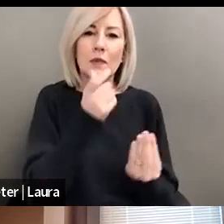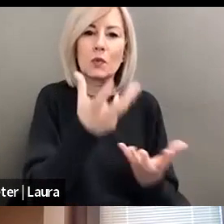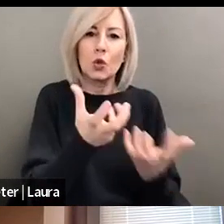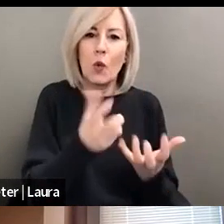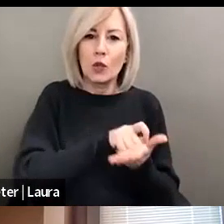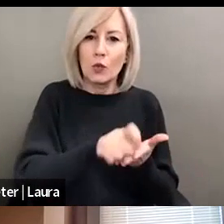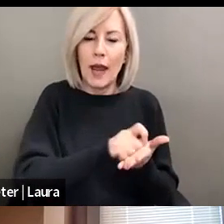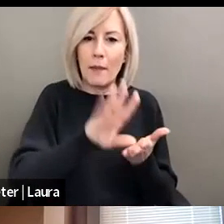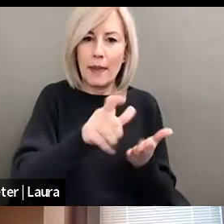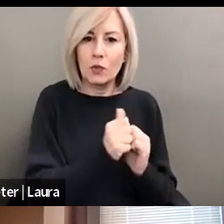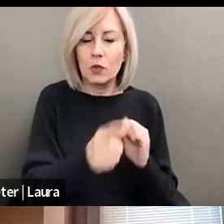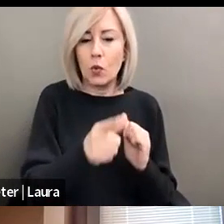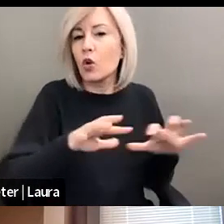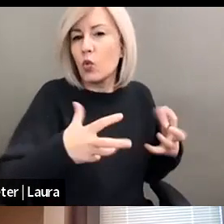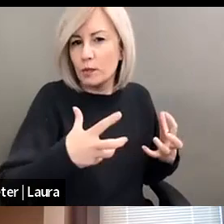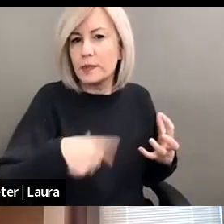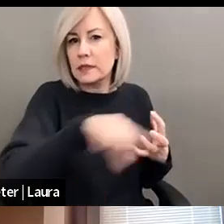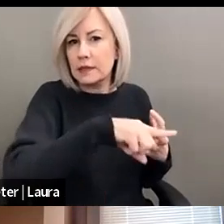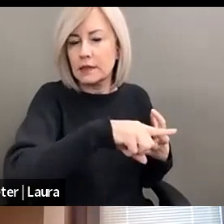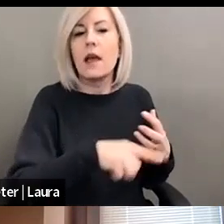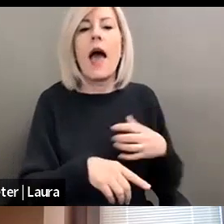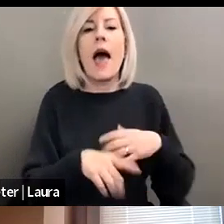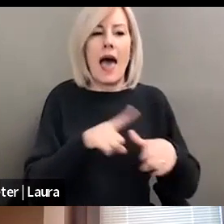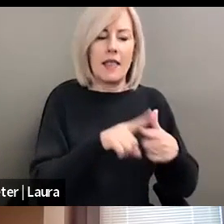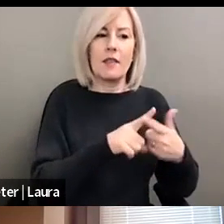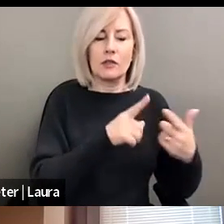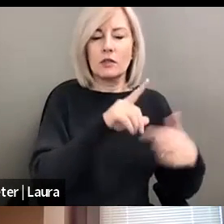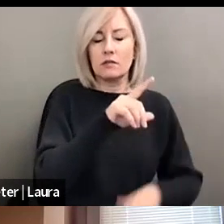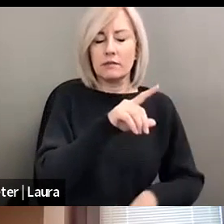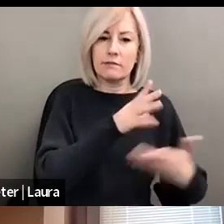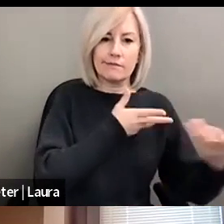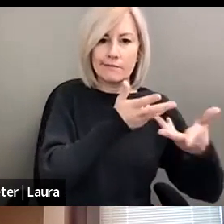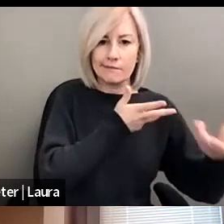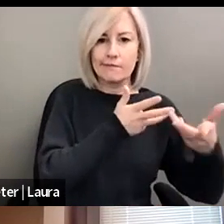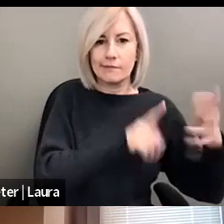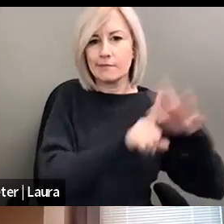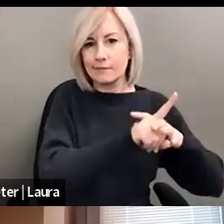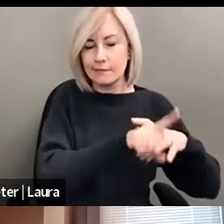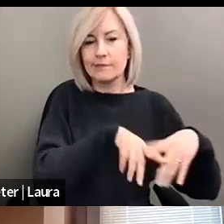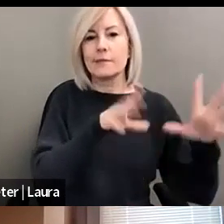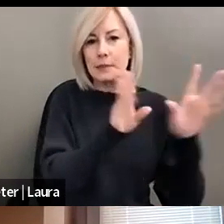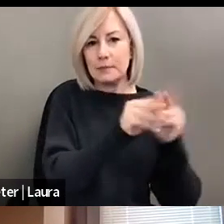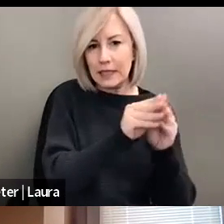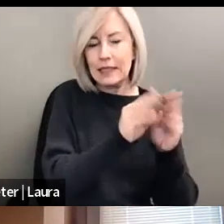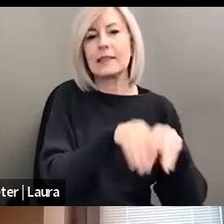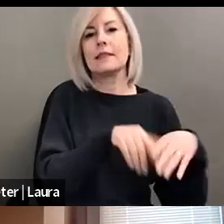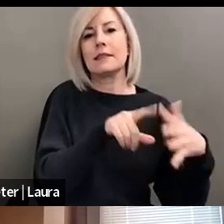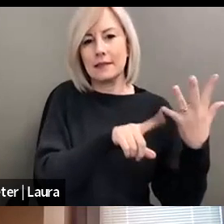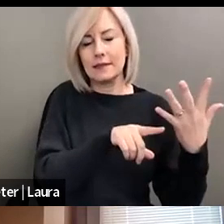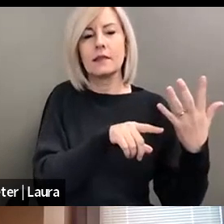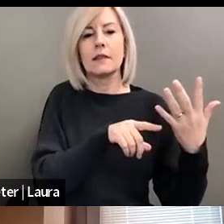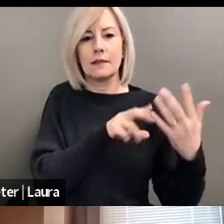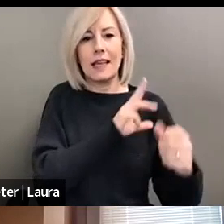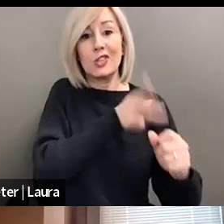with you, or groups. And then there's also the interface. So, coming to these forums and joining something